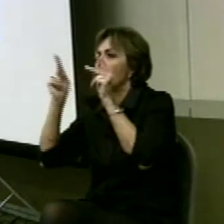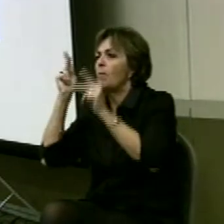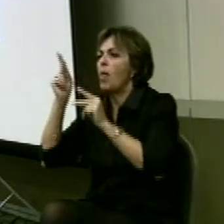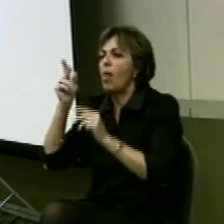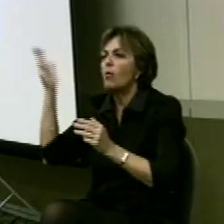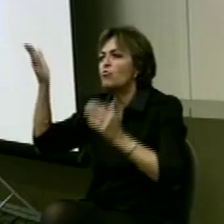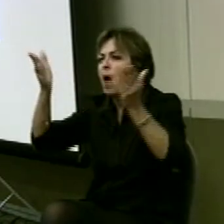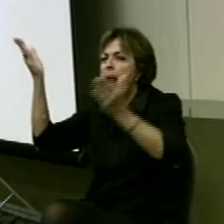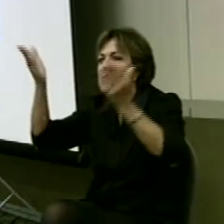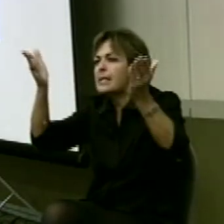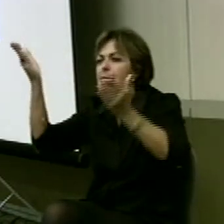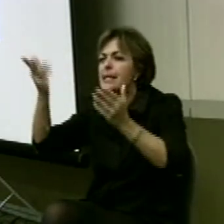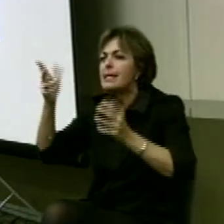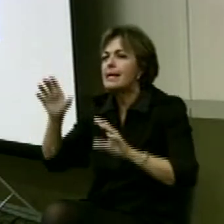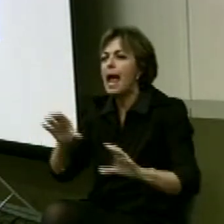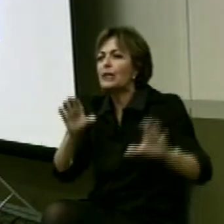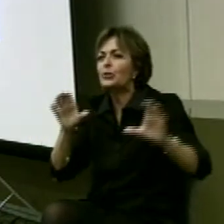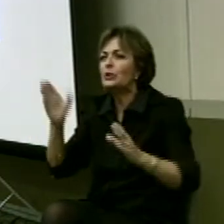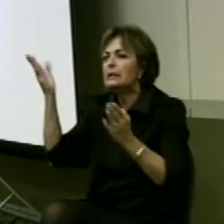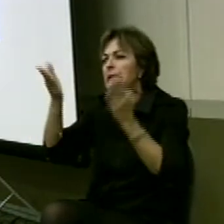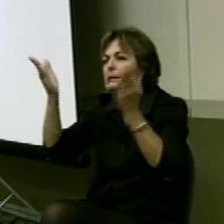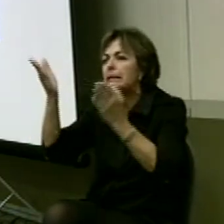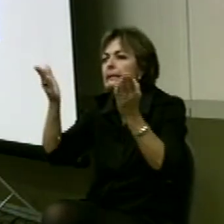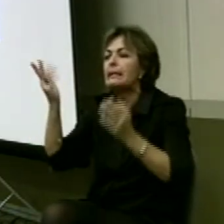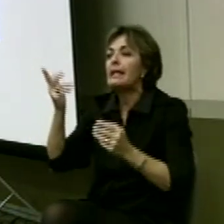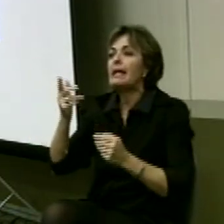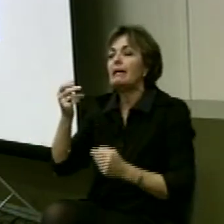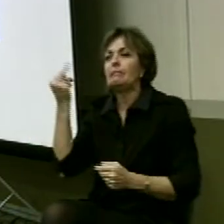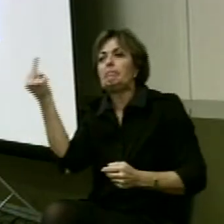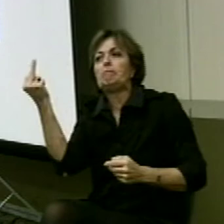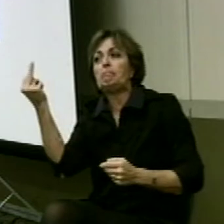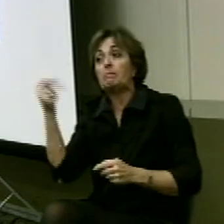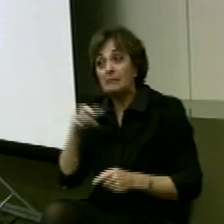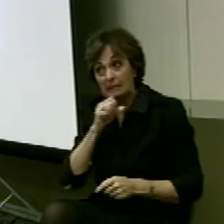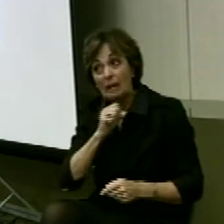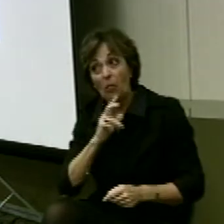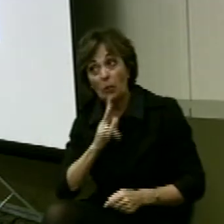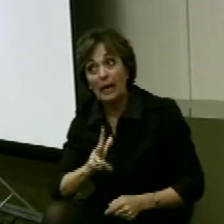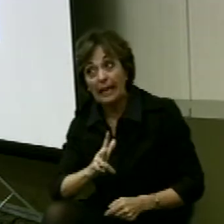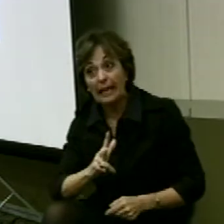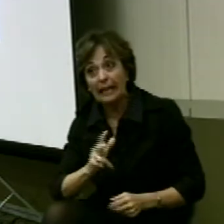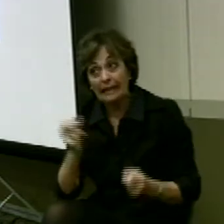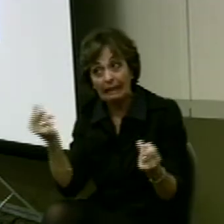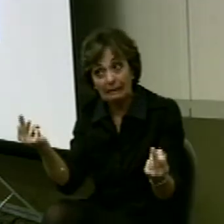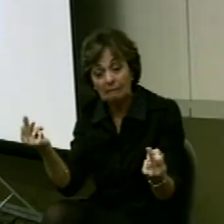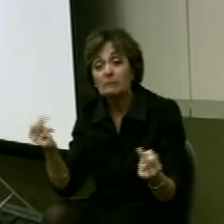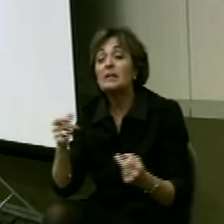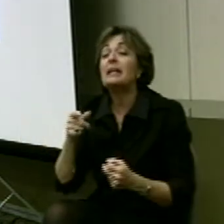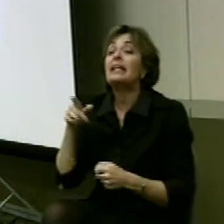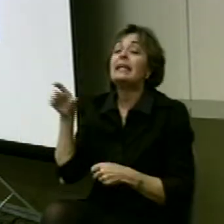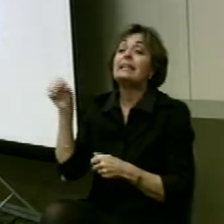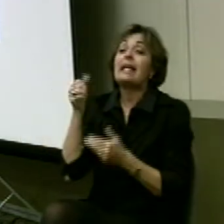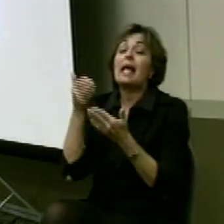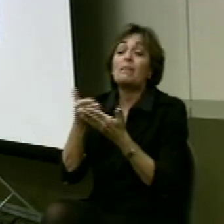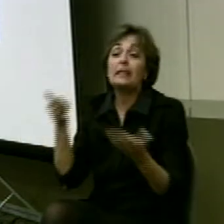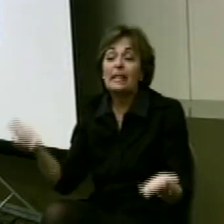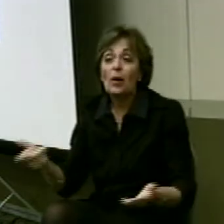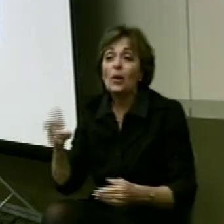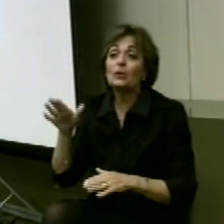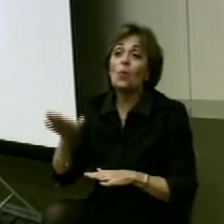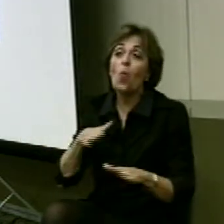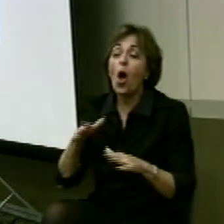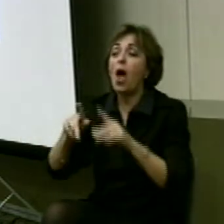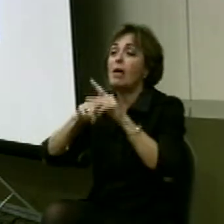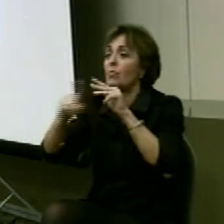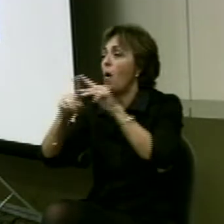He would threaten people, like mimic karate type action moves, give people the finger, 3 years old. Yep.